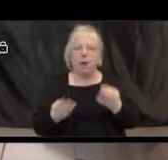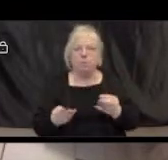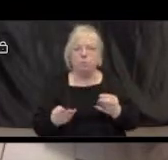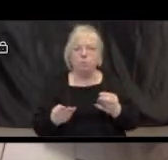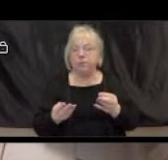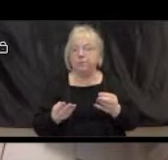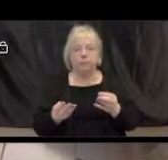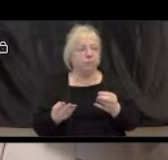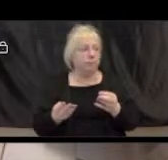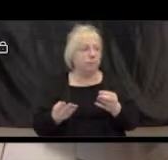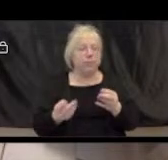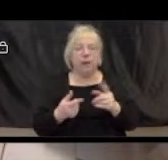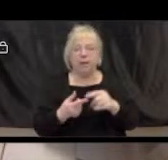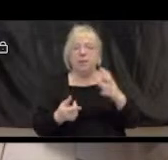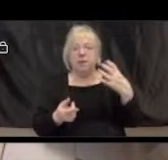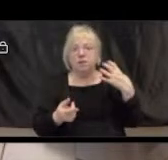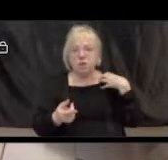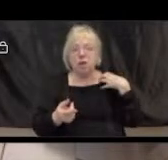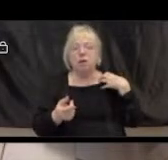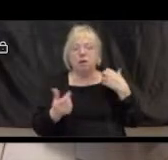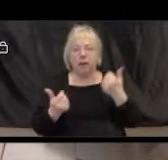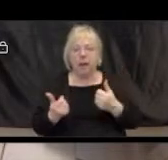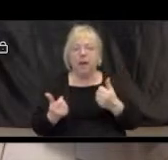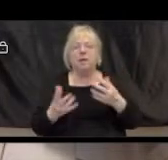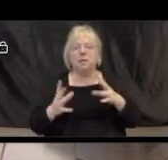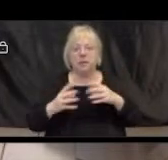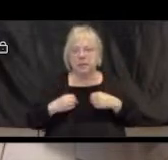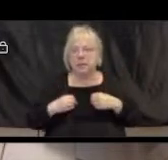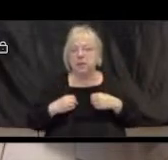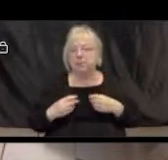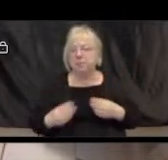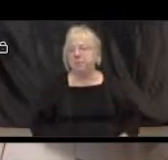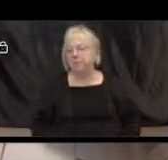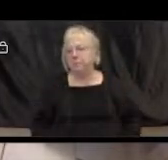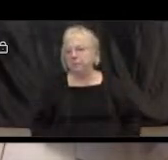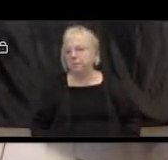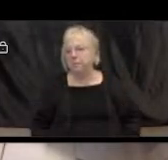the chair or the board would need, or the commission would need to make.